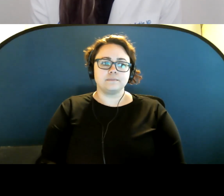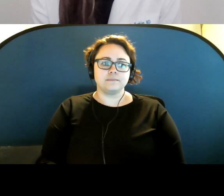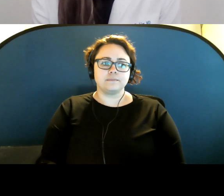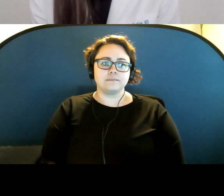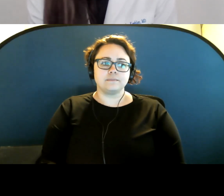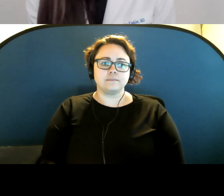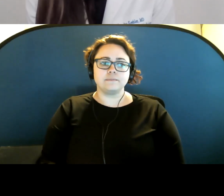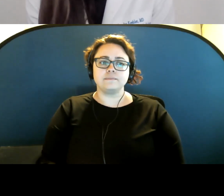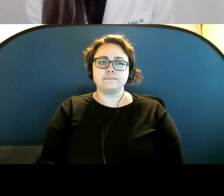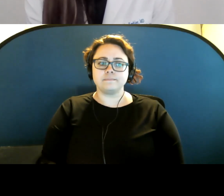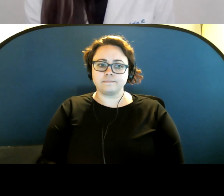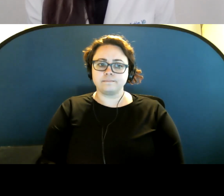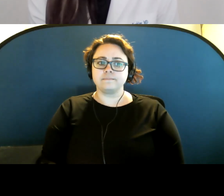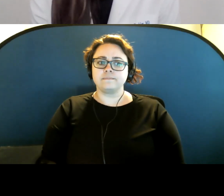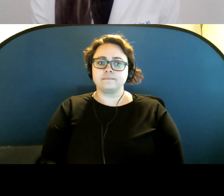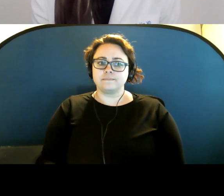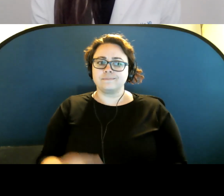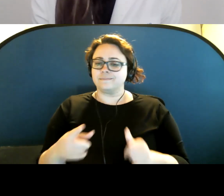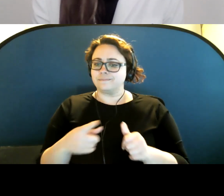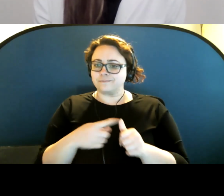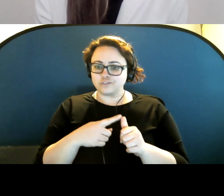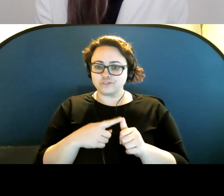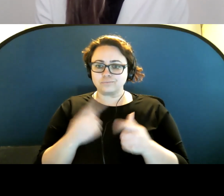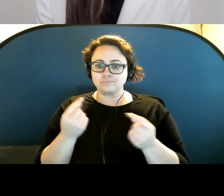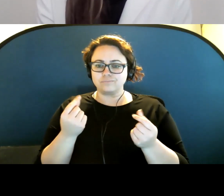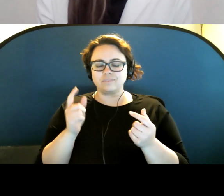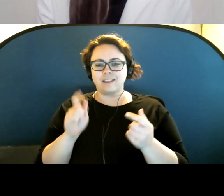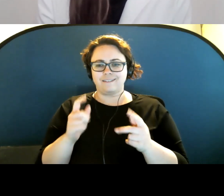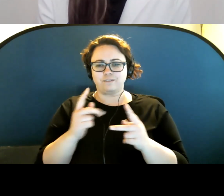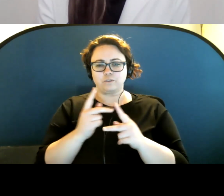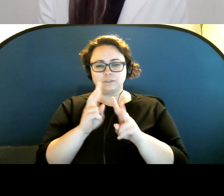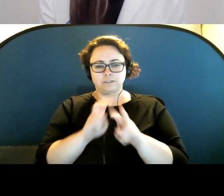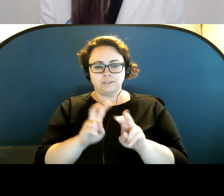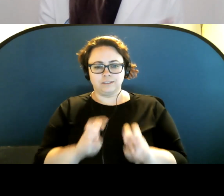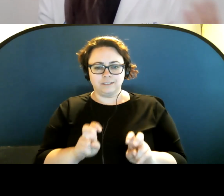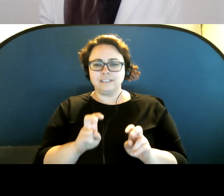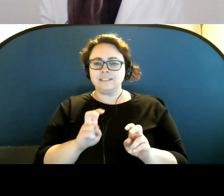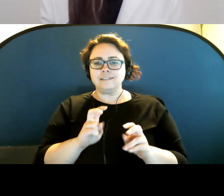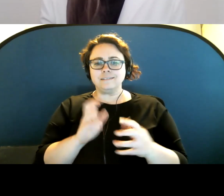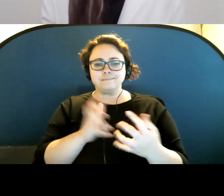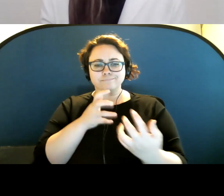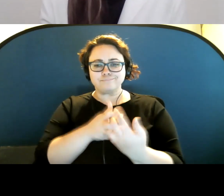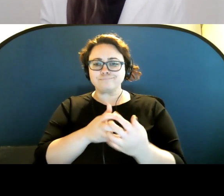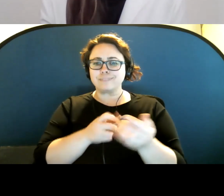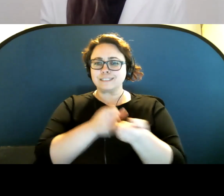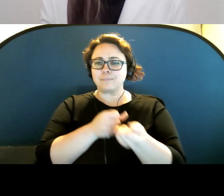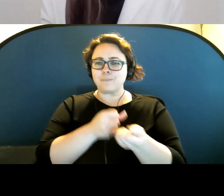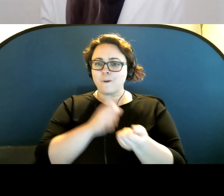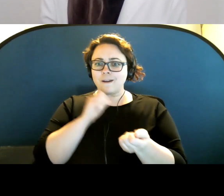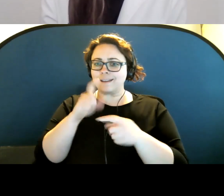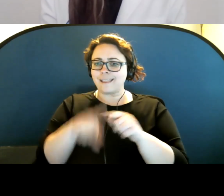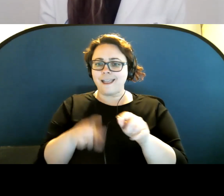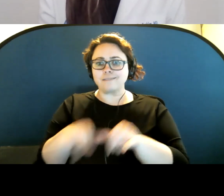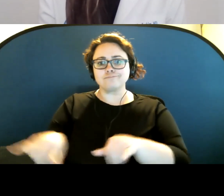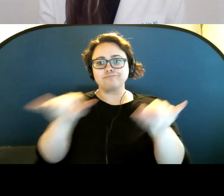We have to piece together an appropriate level of support for the individual person. There's not a one-size-fits-all approach,